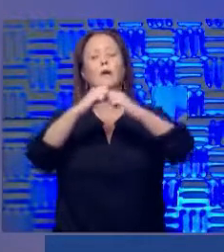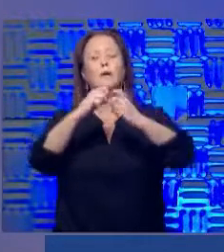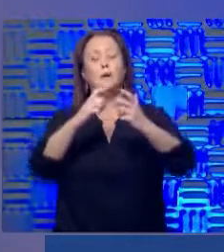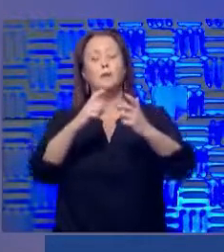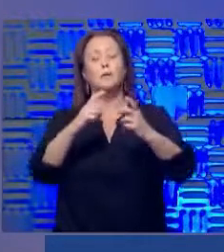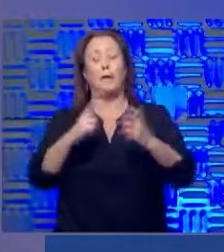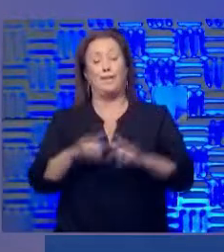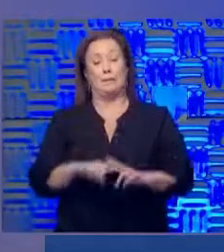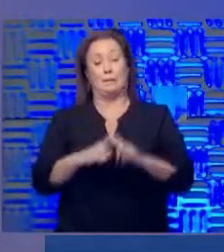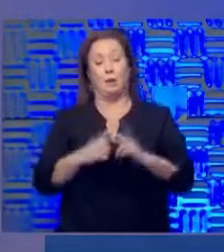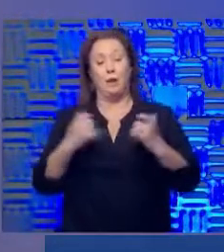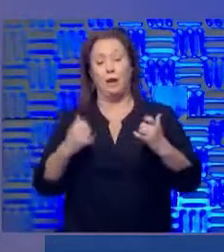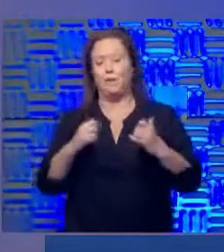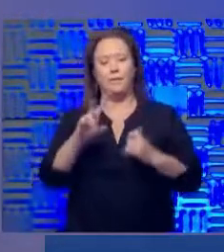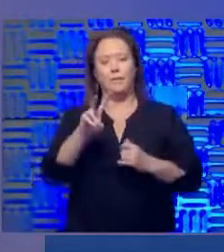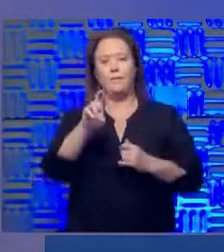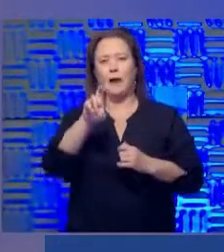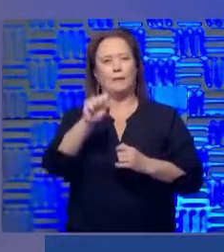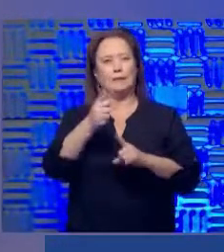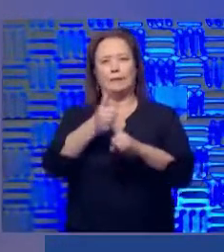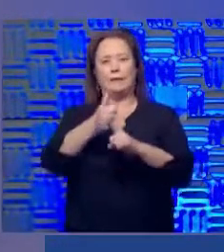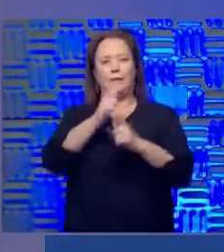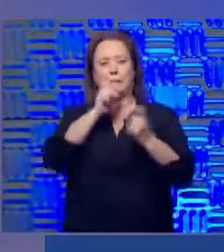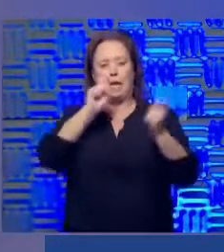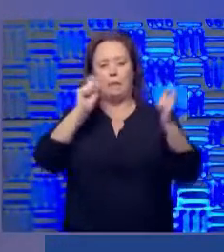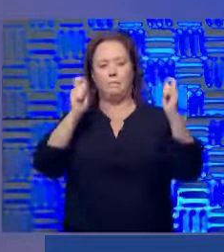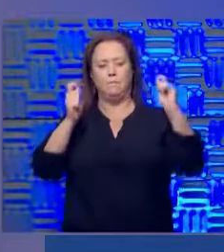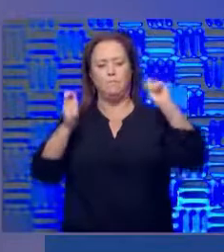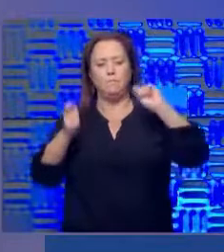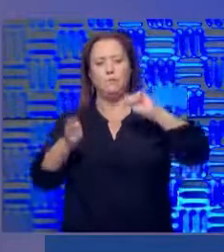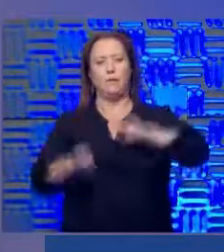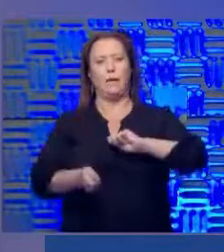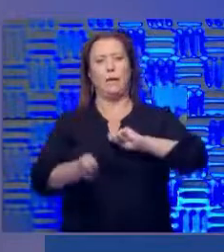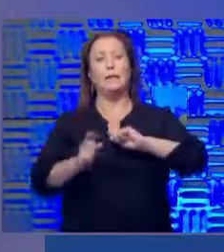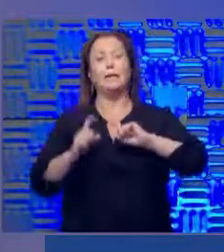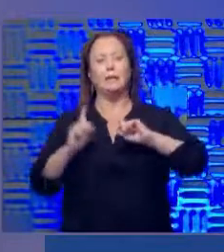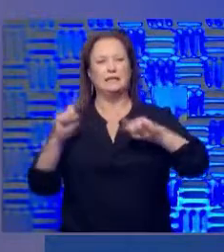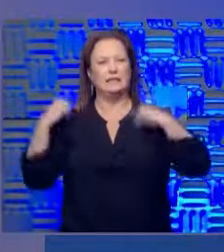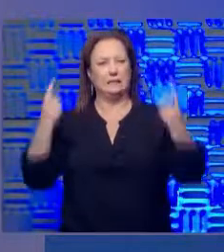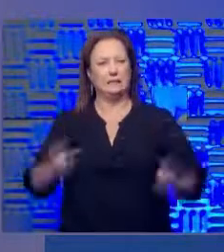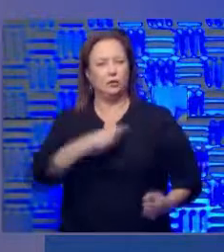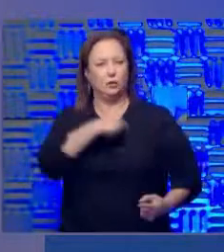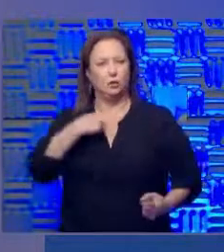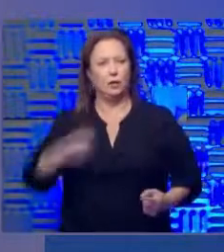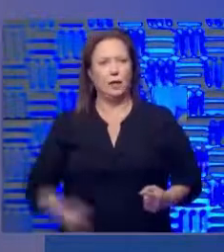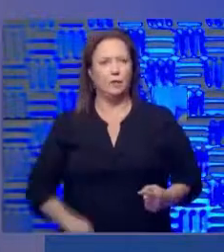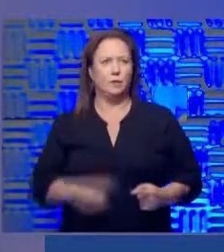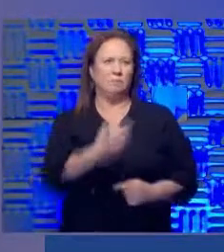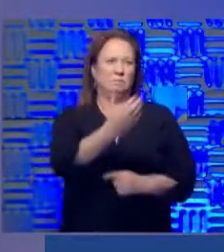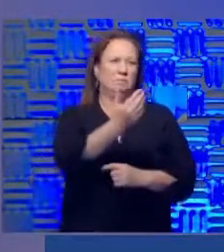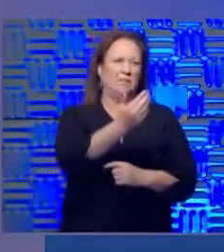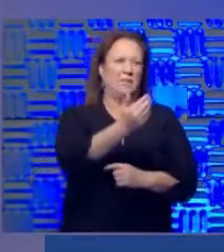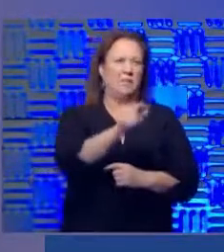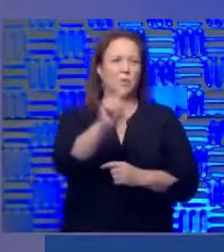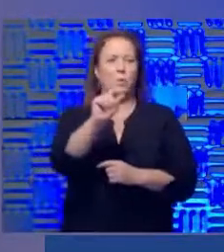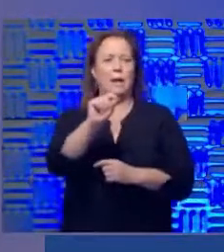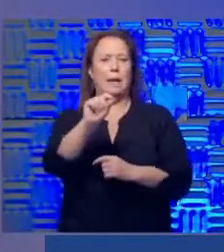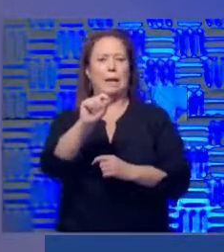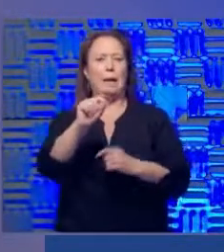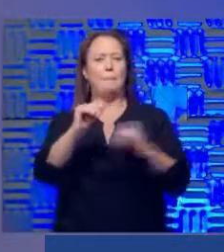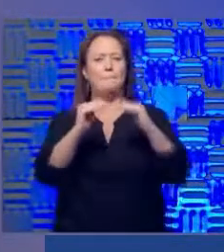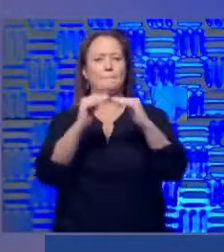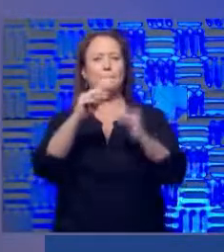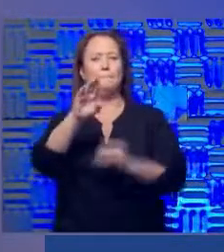this virus really has not mutated a lot since the original China strain. So maybe just between 15 and 20 base pairs, maybe